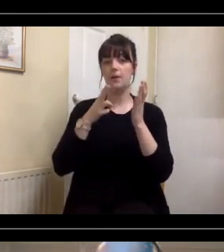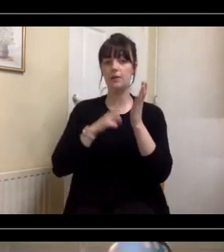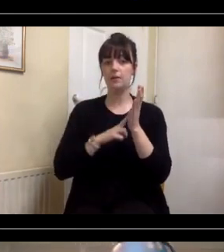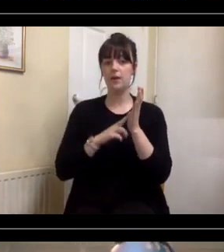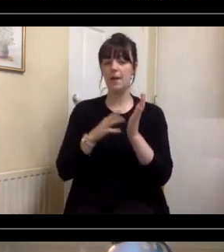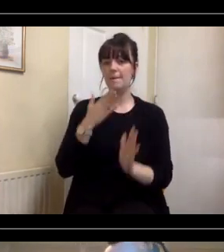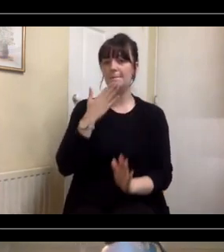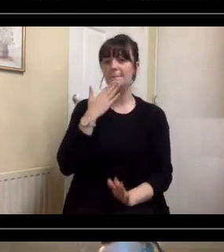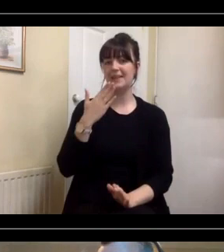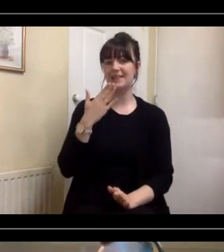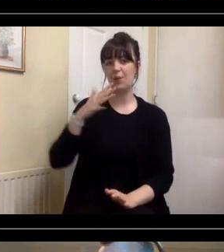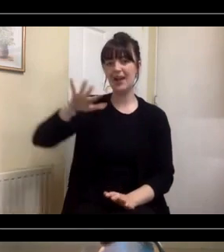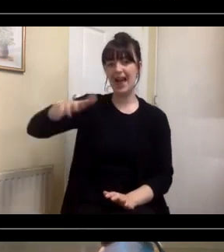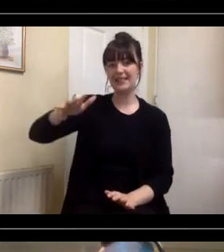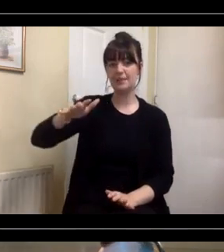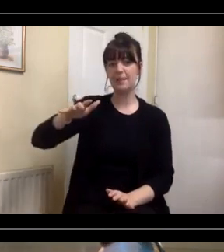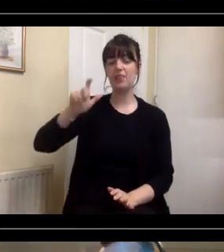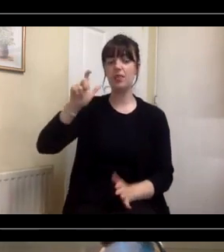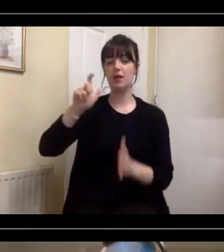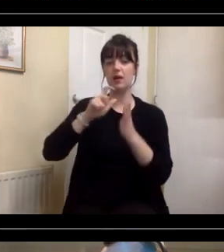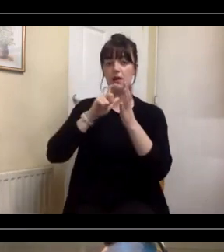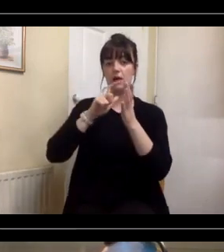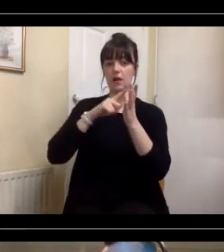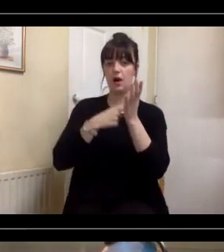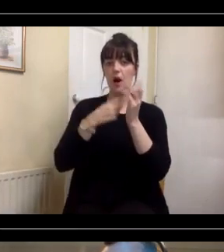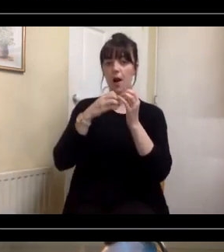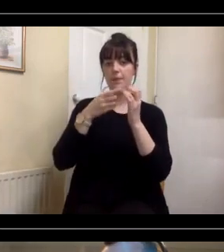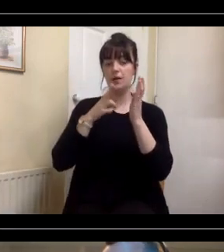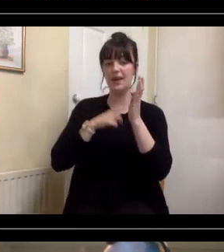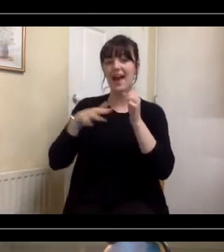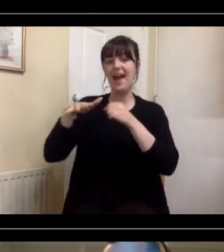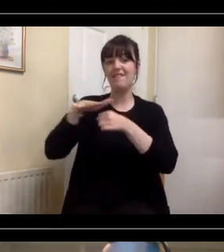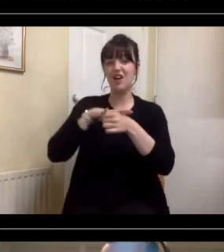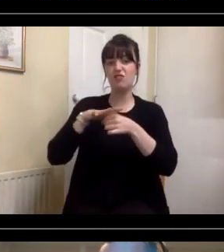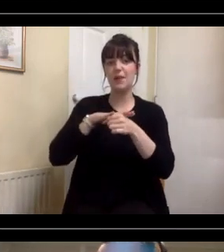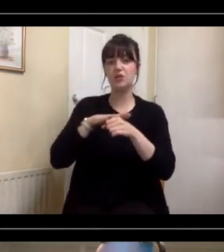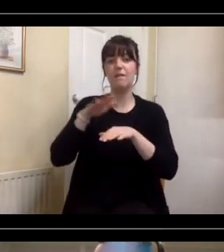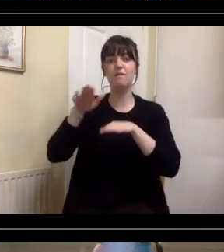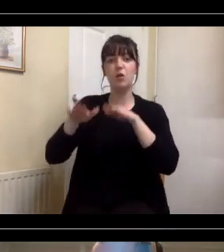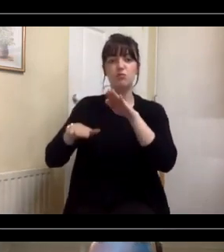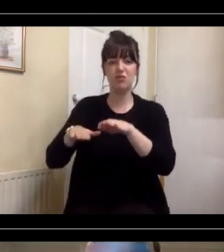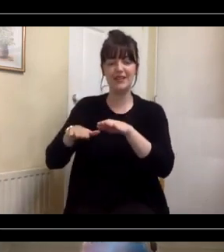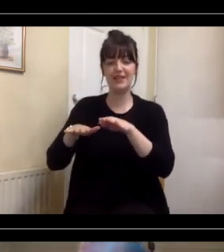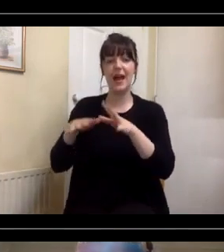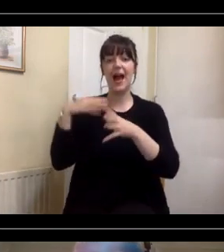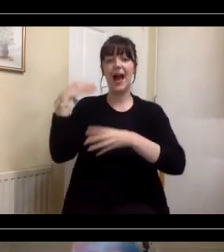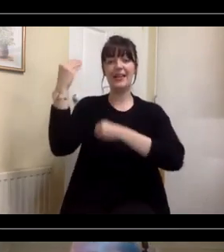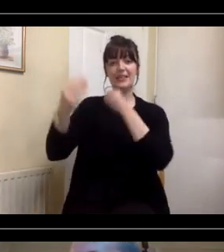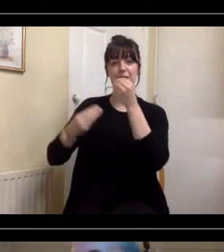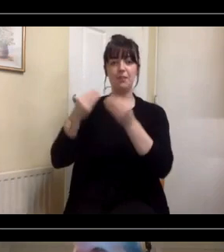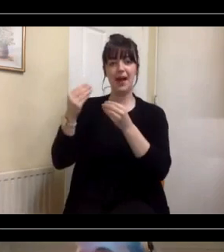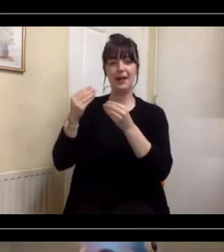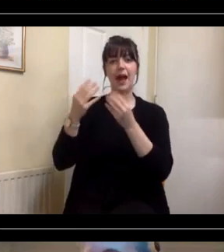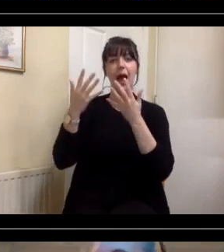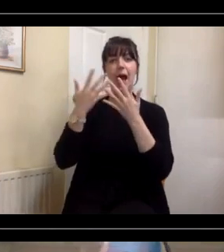the carbon footprint of the Lower Thames Crossing and explain the percentage that will be offset